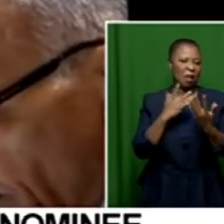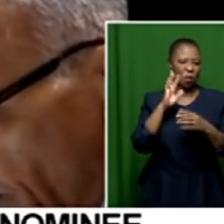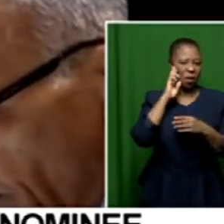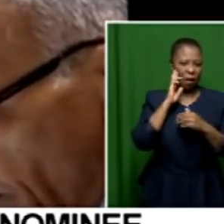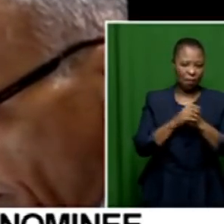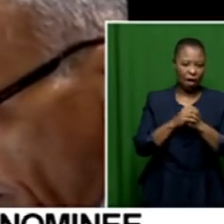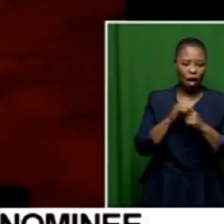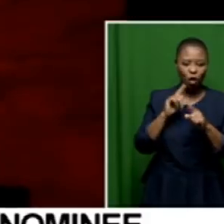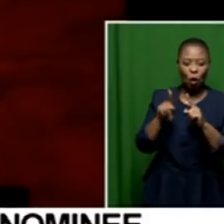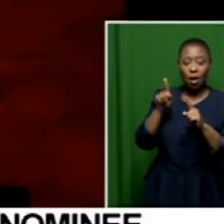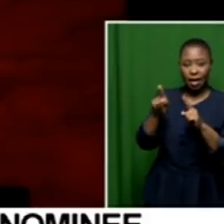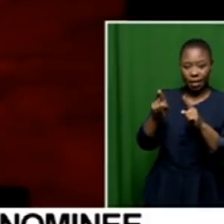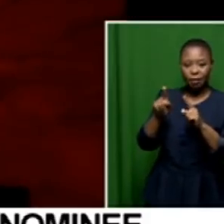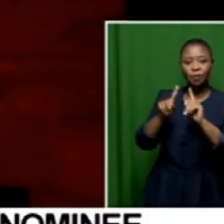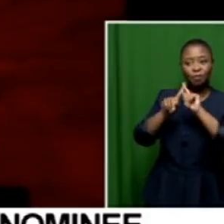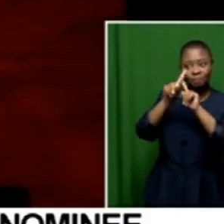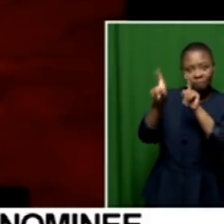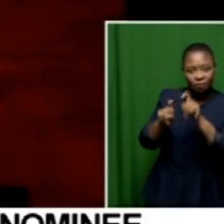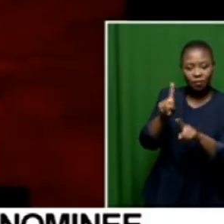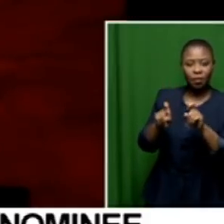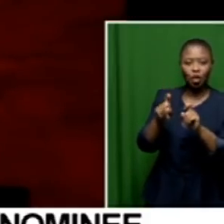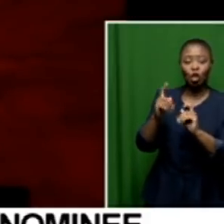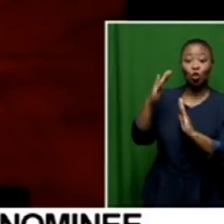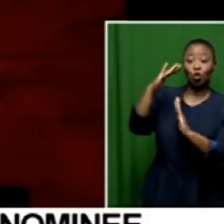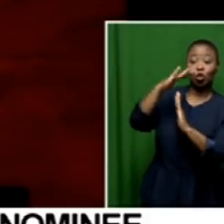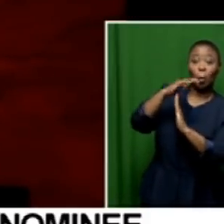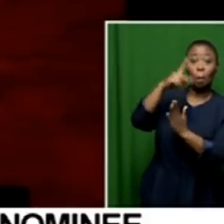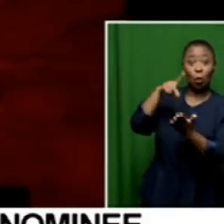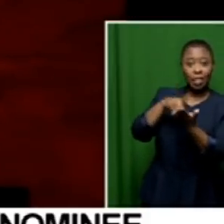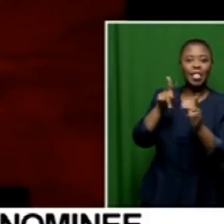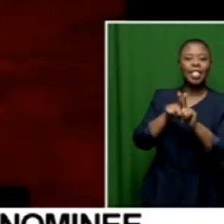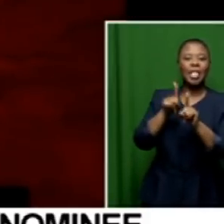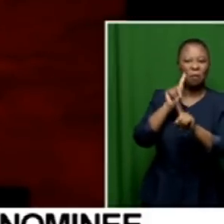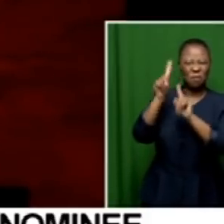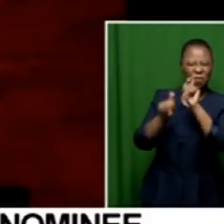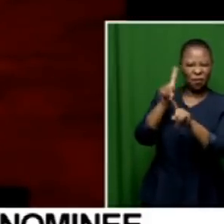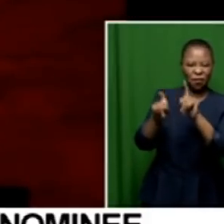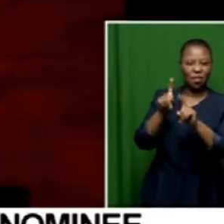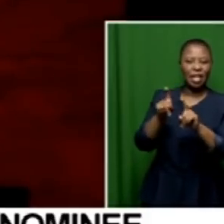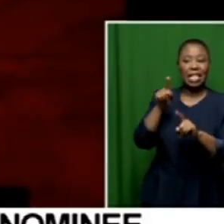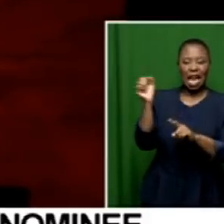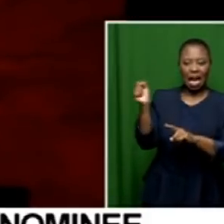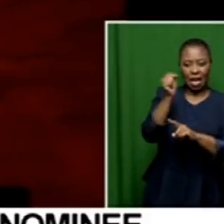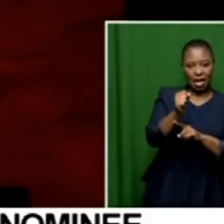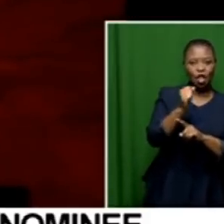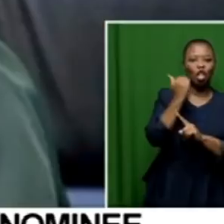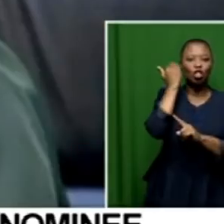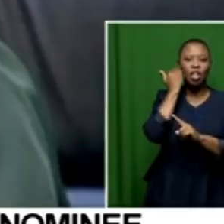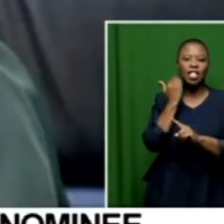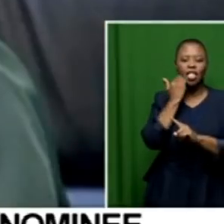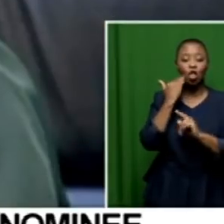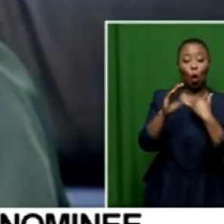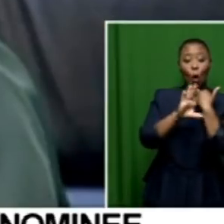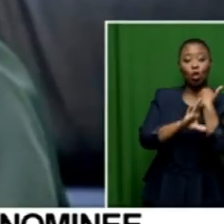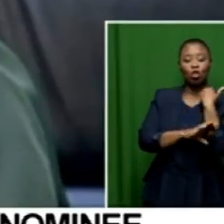Madlanga will be under scrutiny for the same top position in the judiciary. He was appointed to become a Justice of the